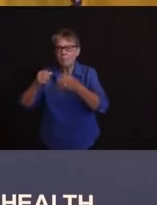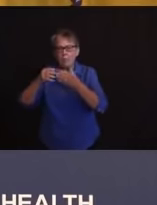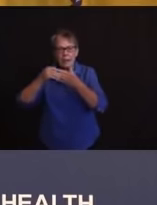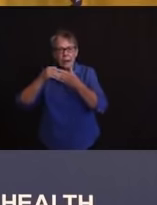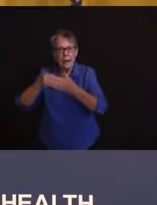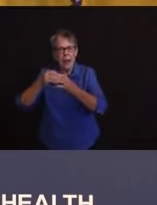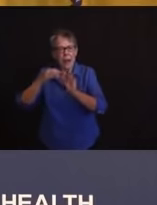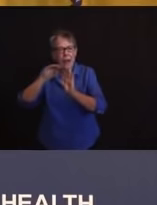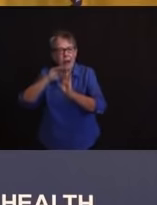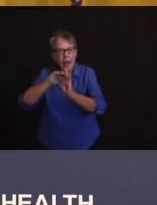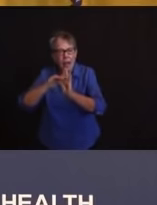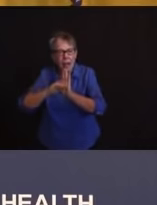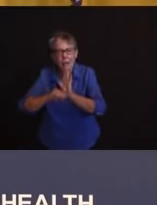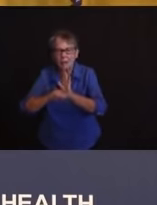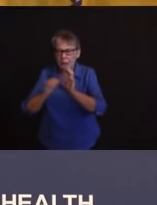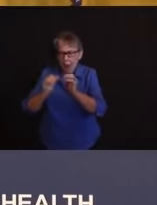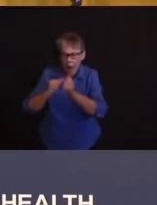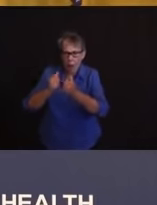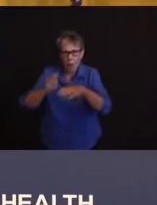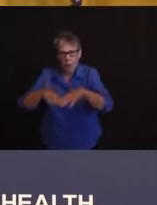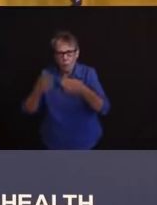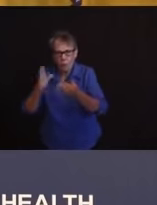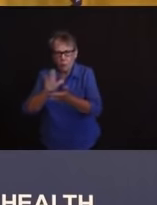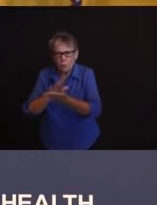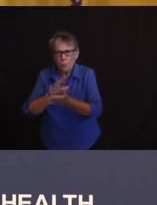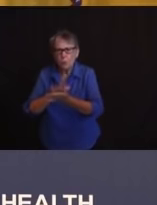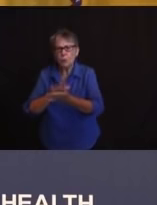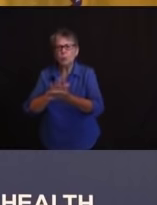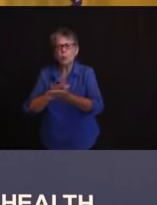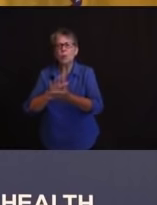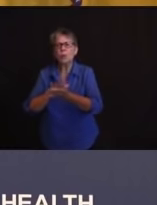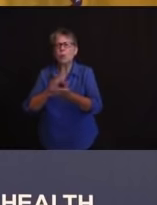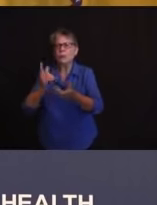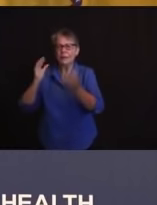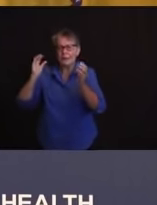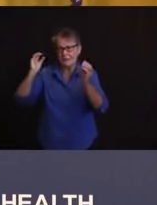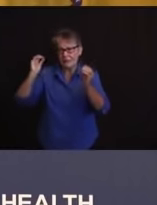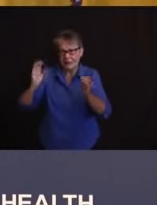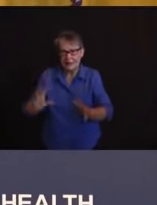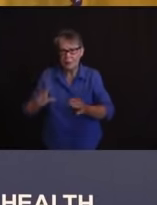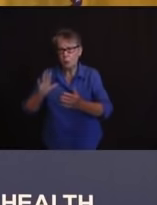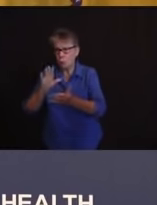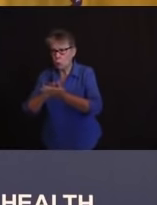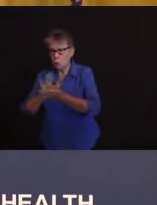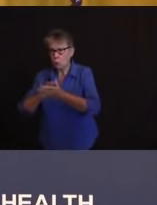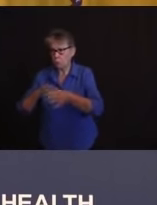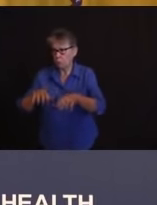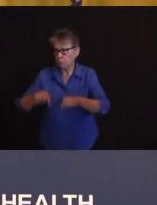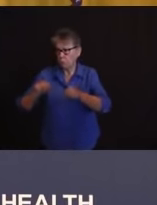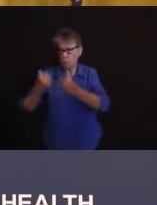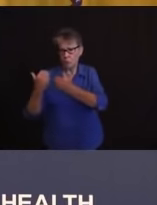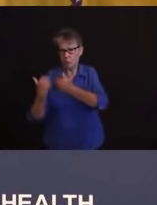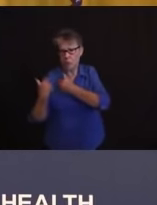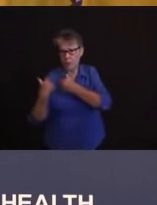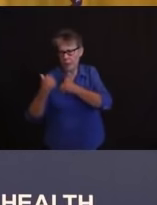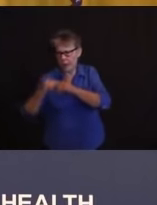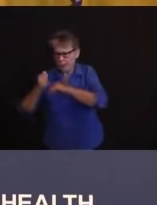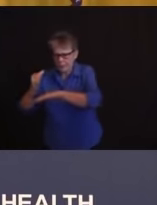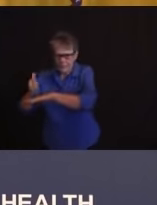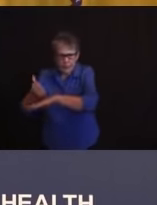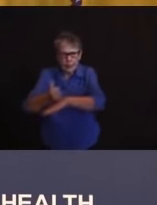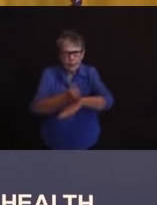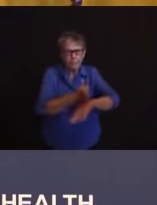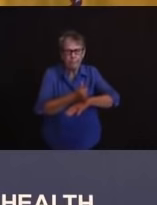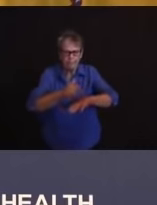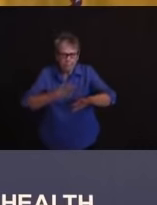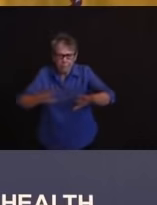only if it can be done responsibly. And no two districts are alike. I can almost say that with conviction in this state. And we have as many districts,